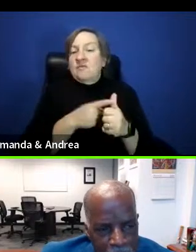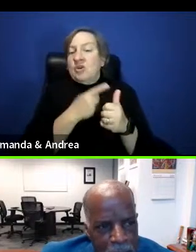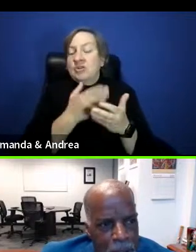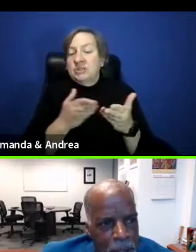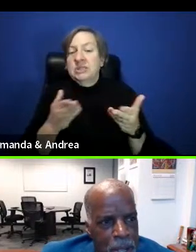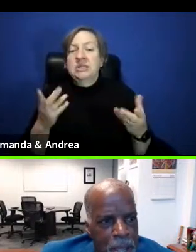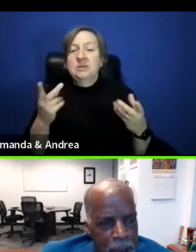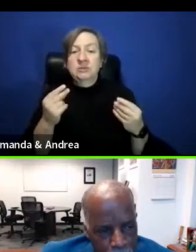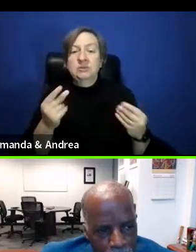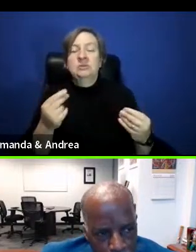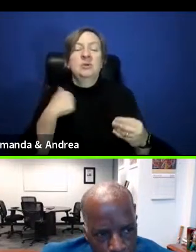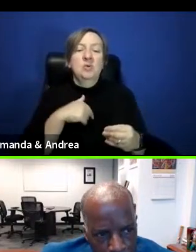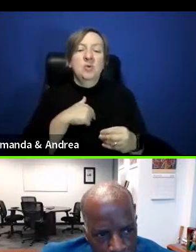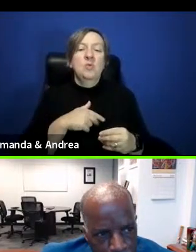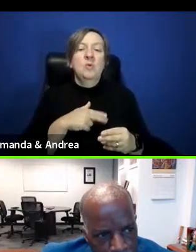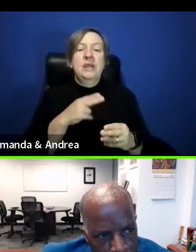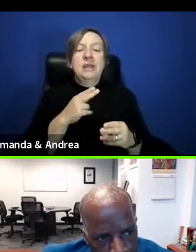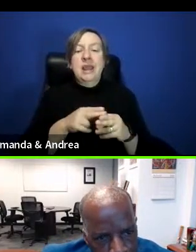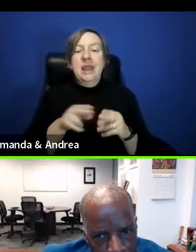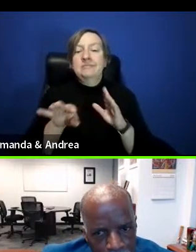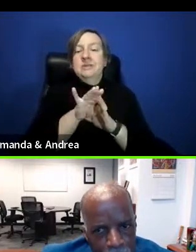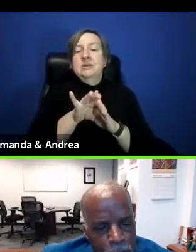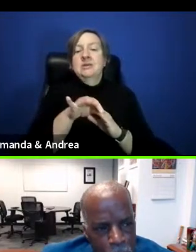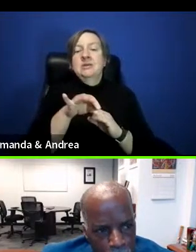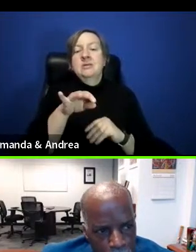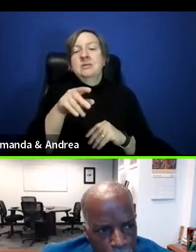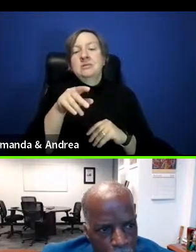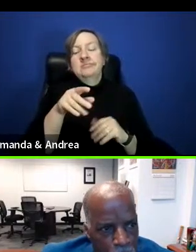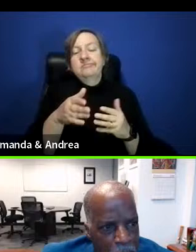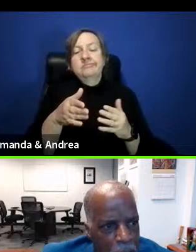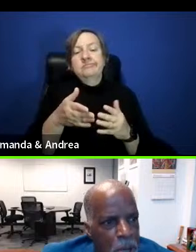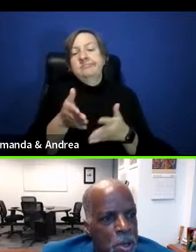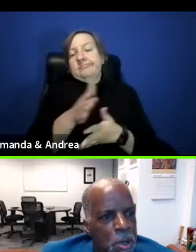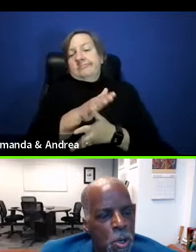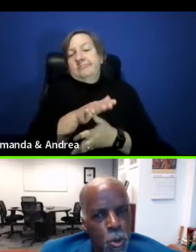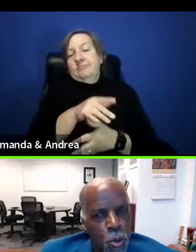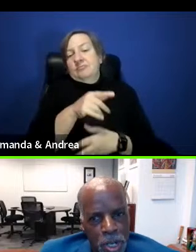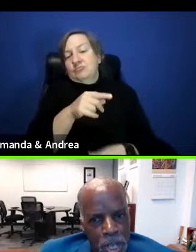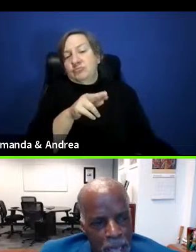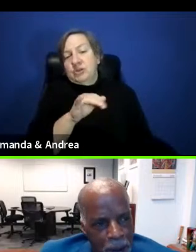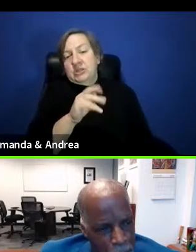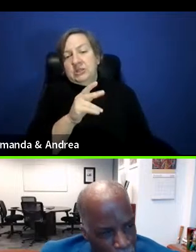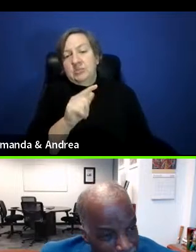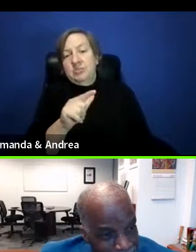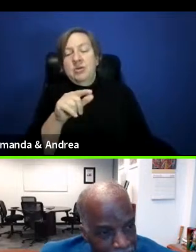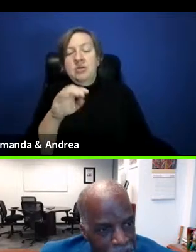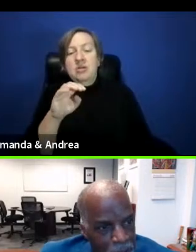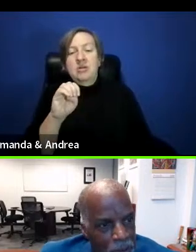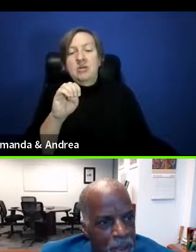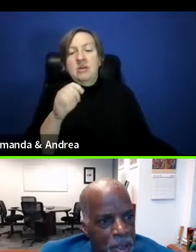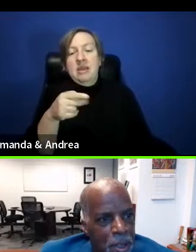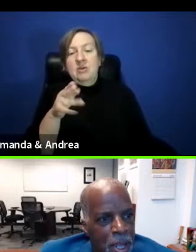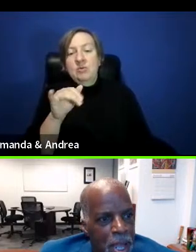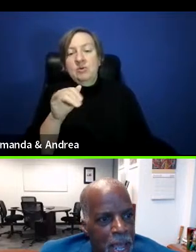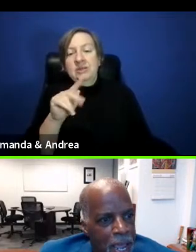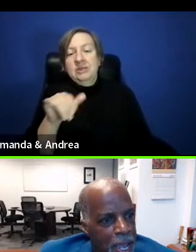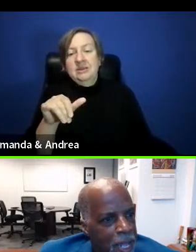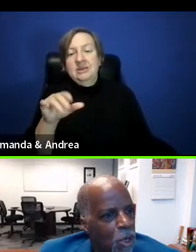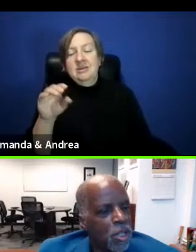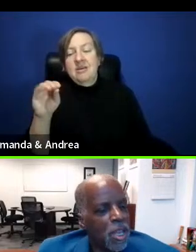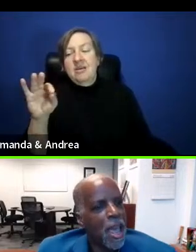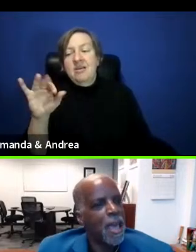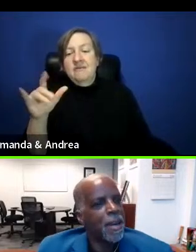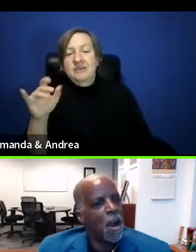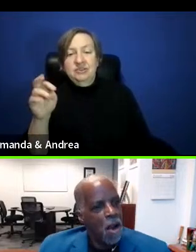was name a principal equity officer for the program who looked at our processes